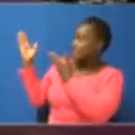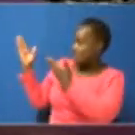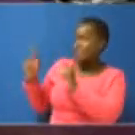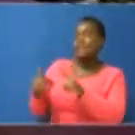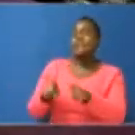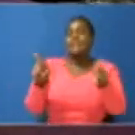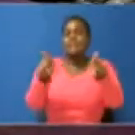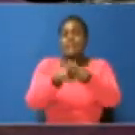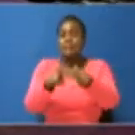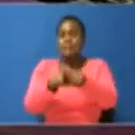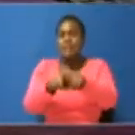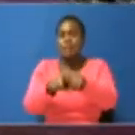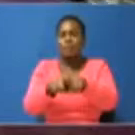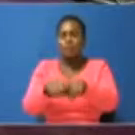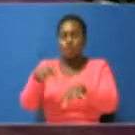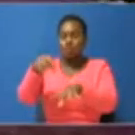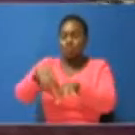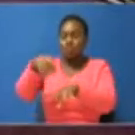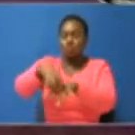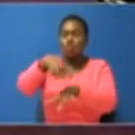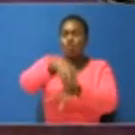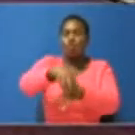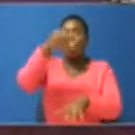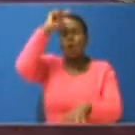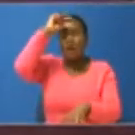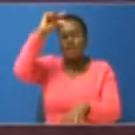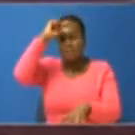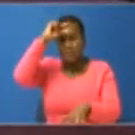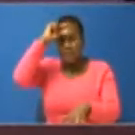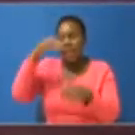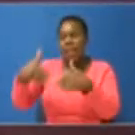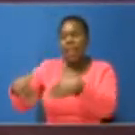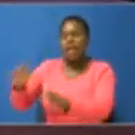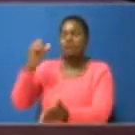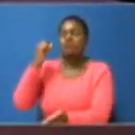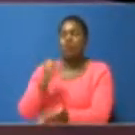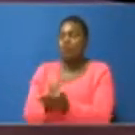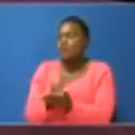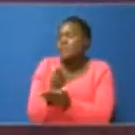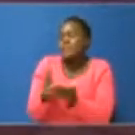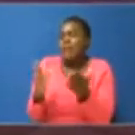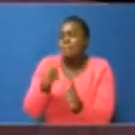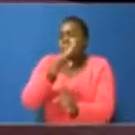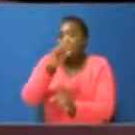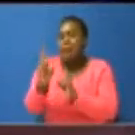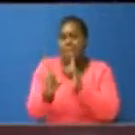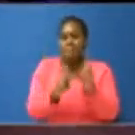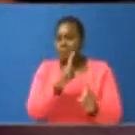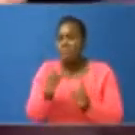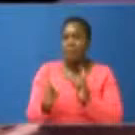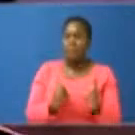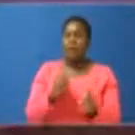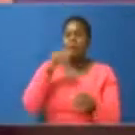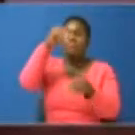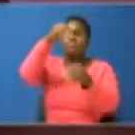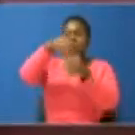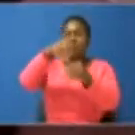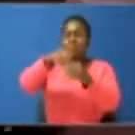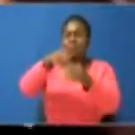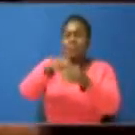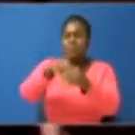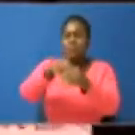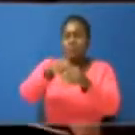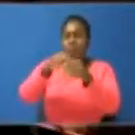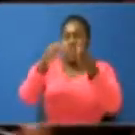and uh the sunko administration having to leave office those are some of the questions that were undertaken in